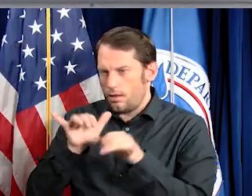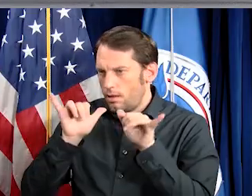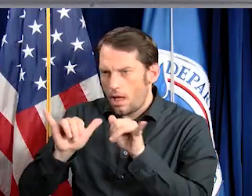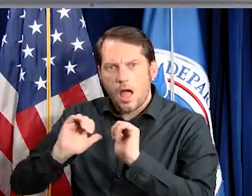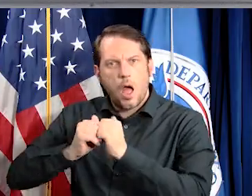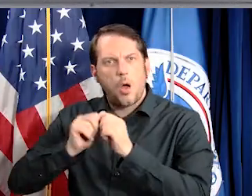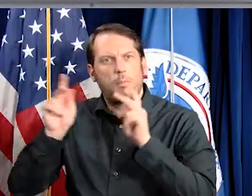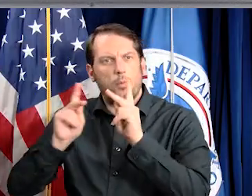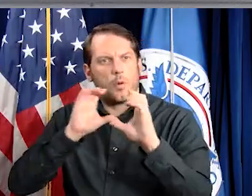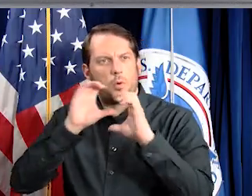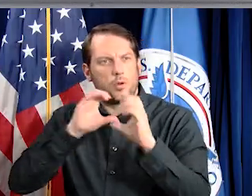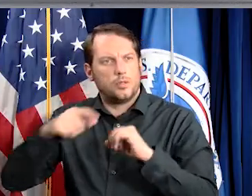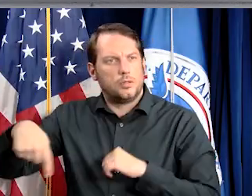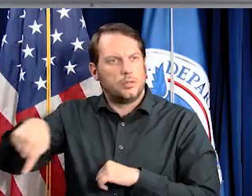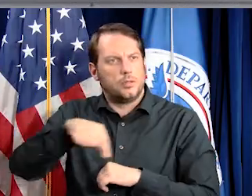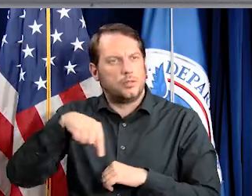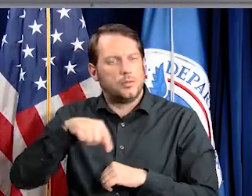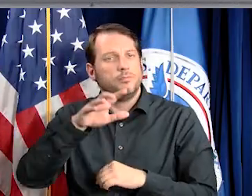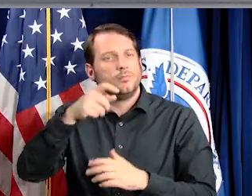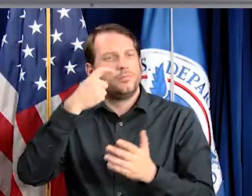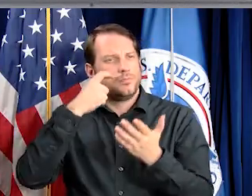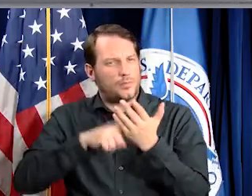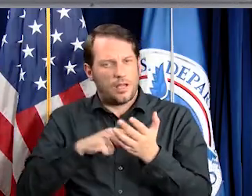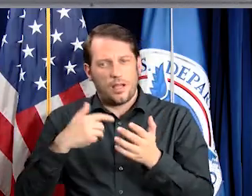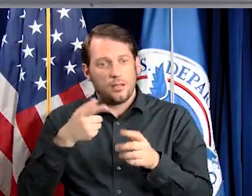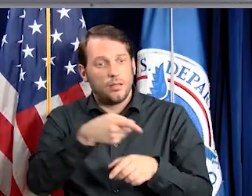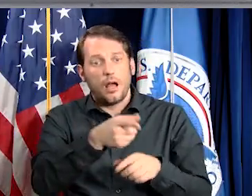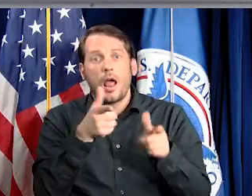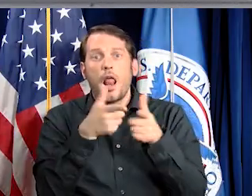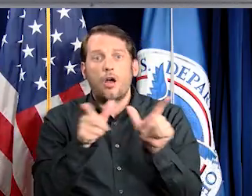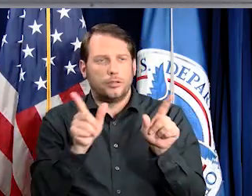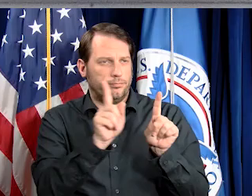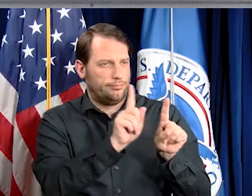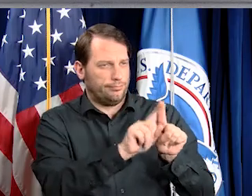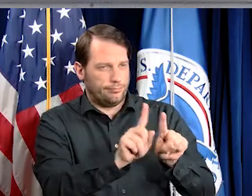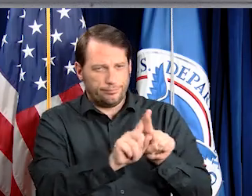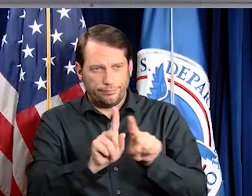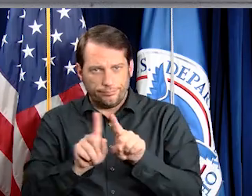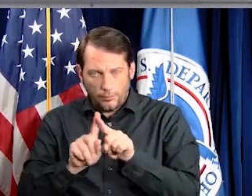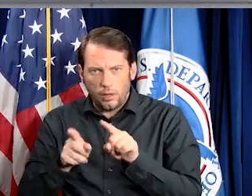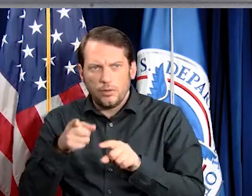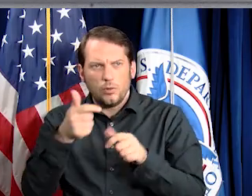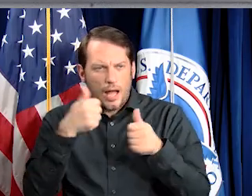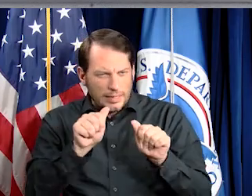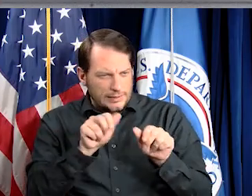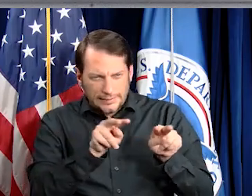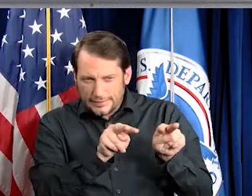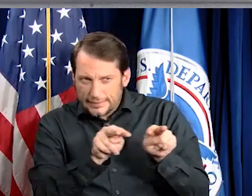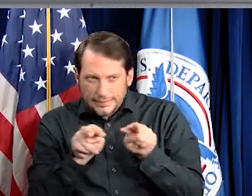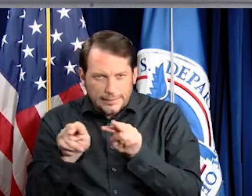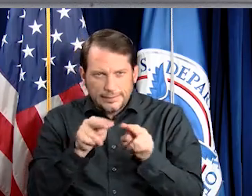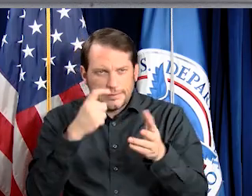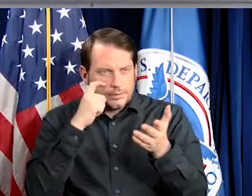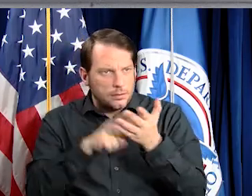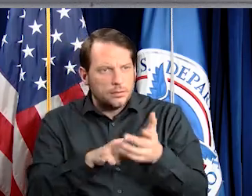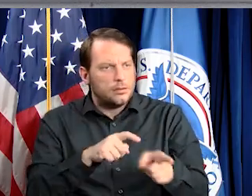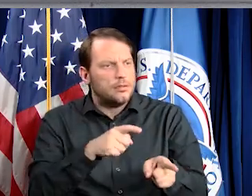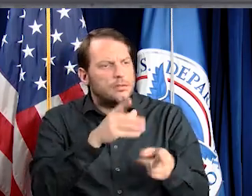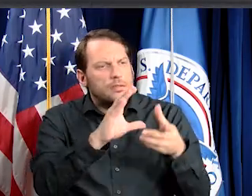different languages that are predominantly spoken and try to think about that and recognize, what issues and what rumors come